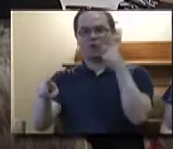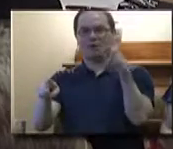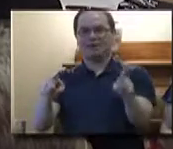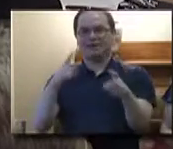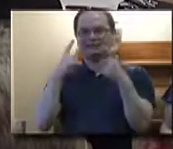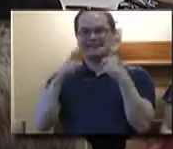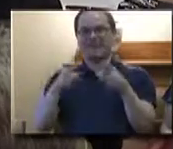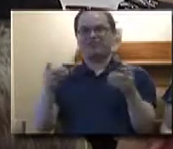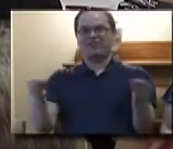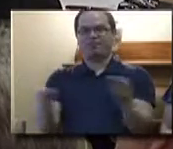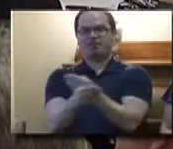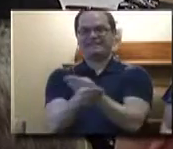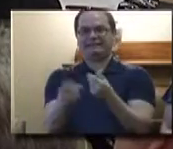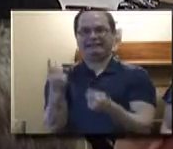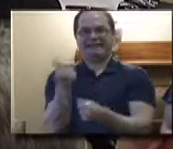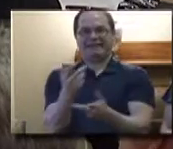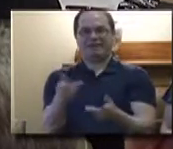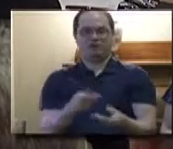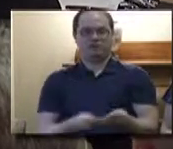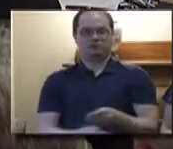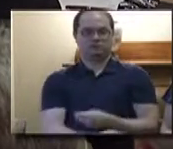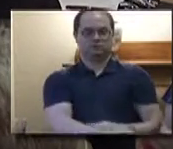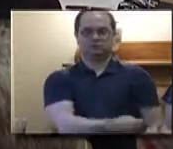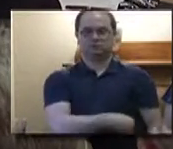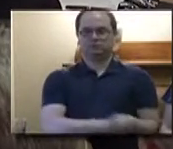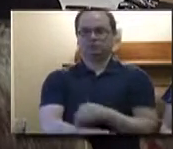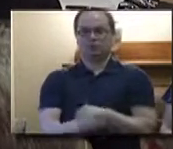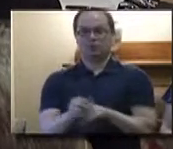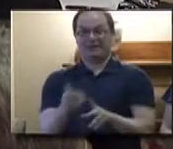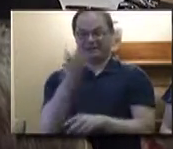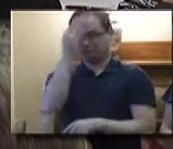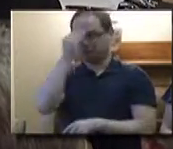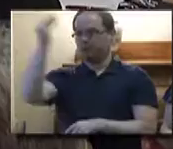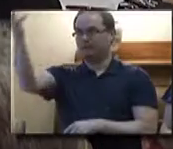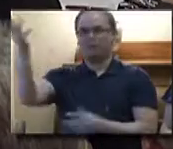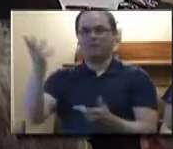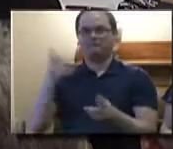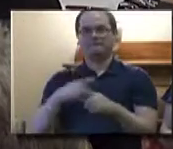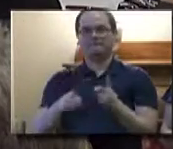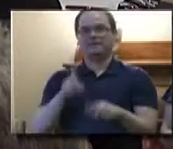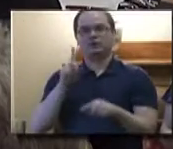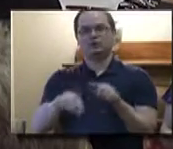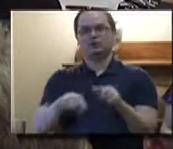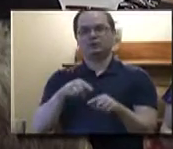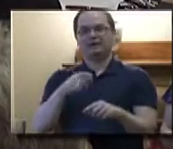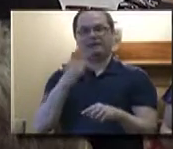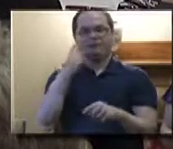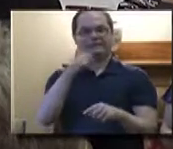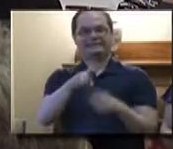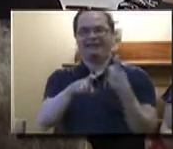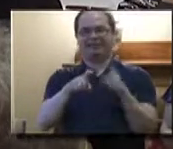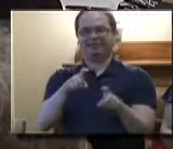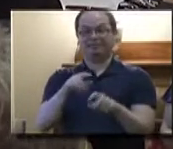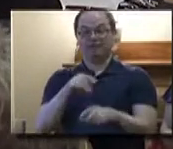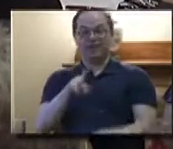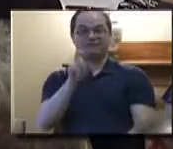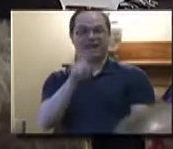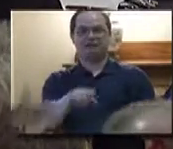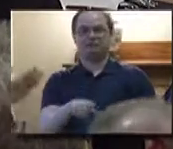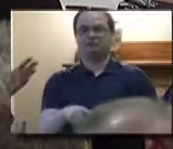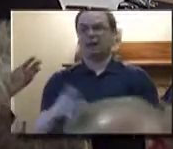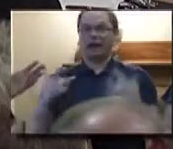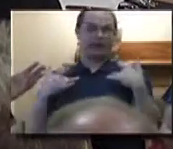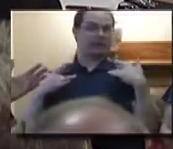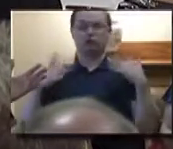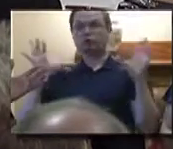they're dealing anything or doing something they shouldn't be doing, I'm supposed to inform, but you can't really tell. And if I ask them, they say,